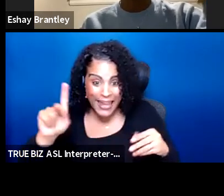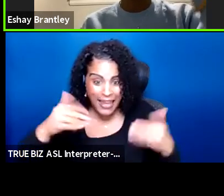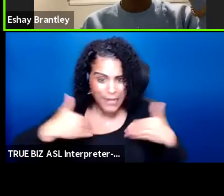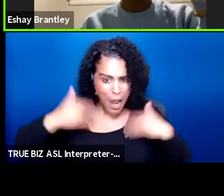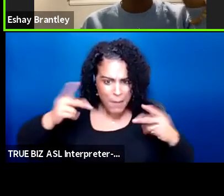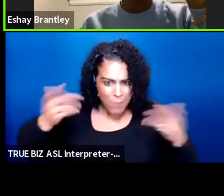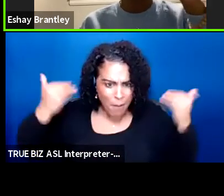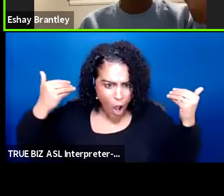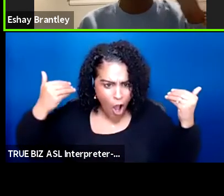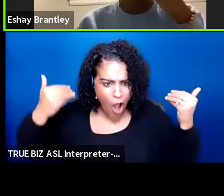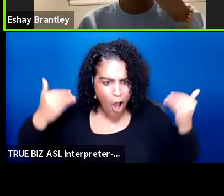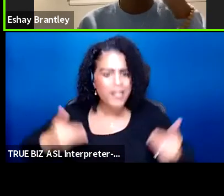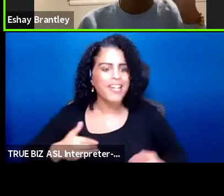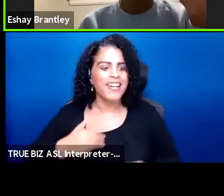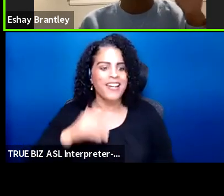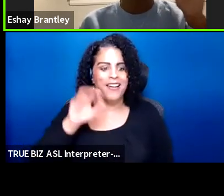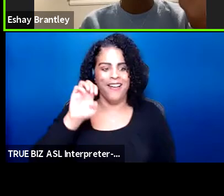bring it on.